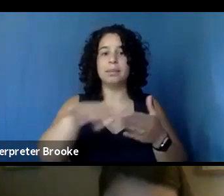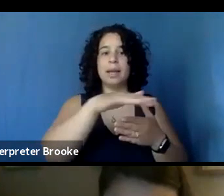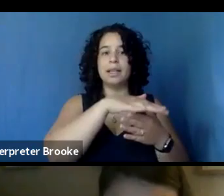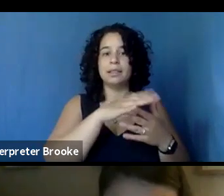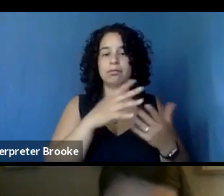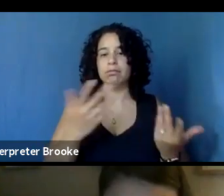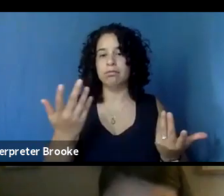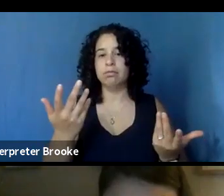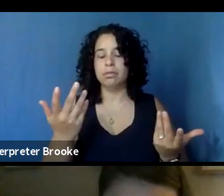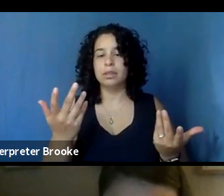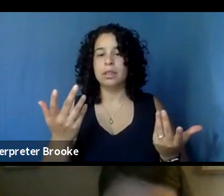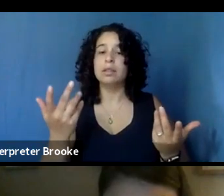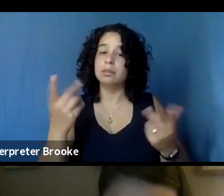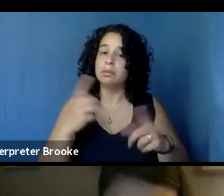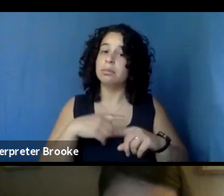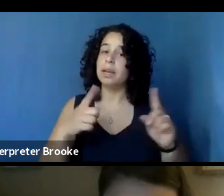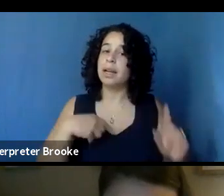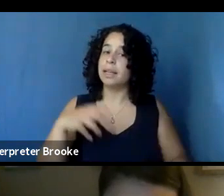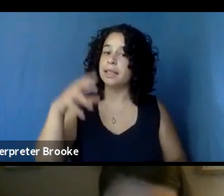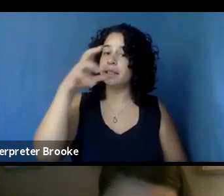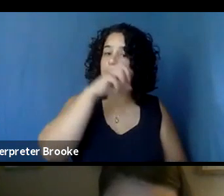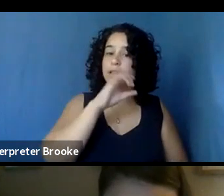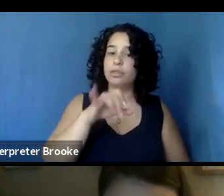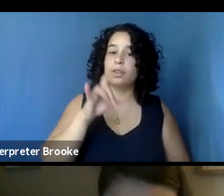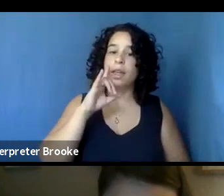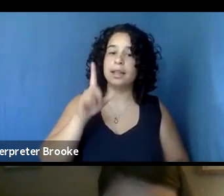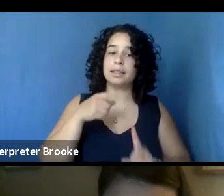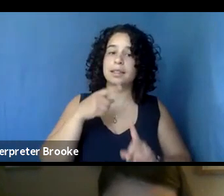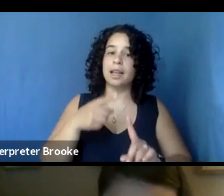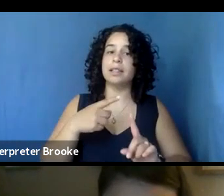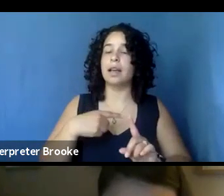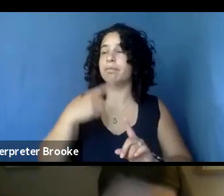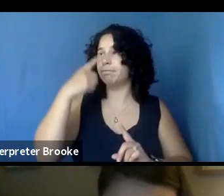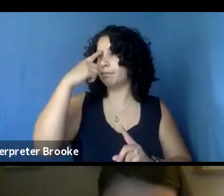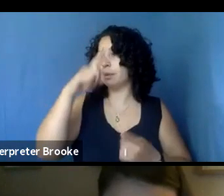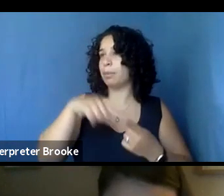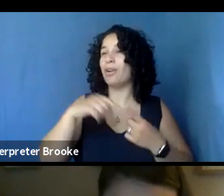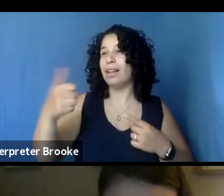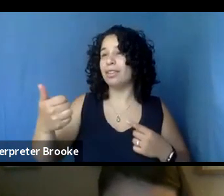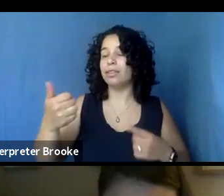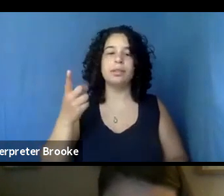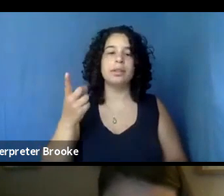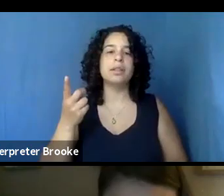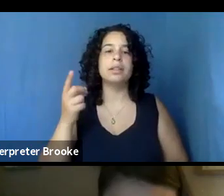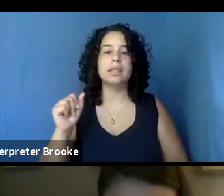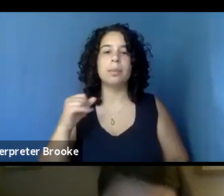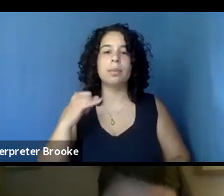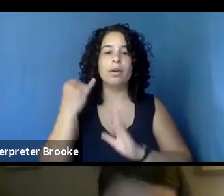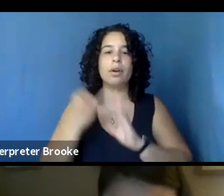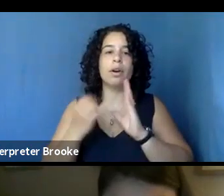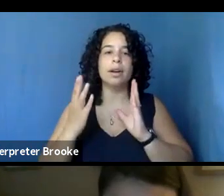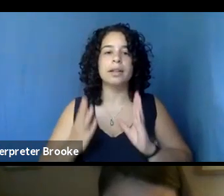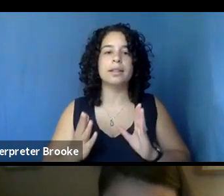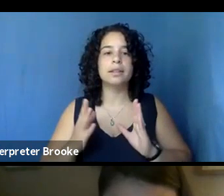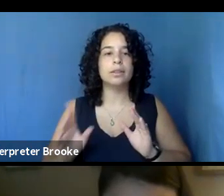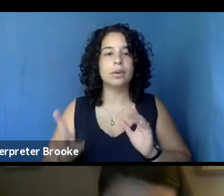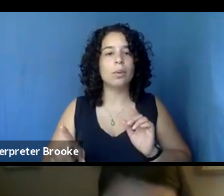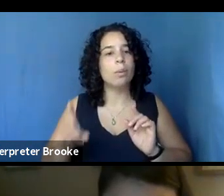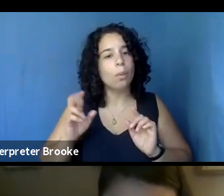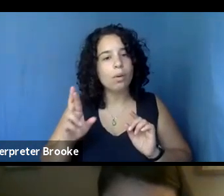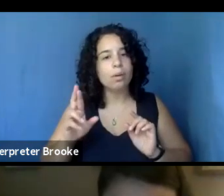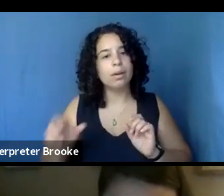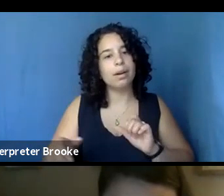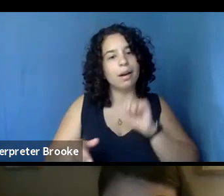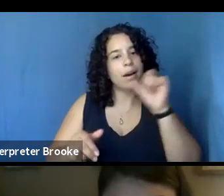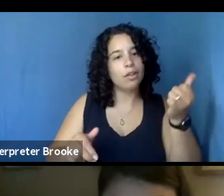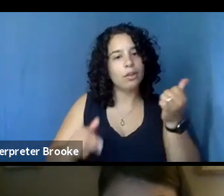where I guess in this case I was specifically thinking of other disabled artists or other disabled people.